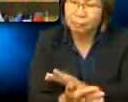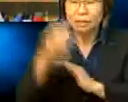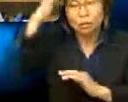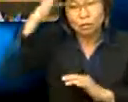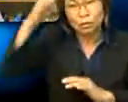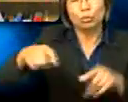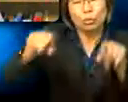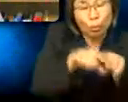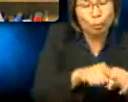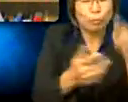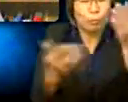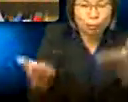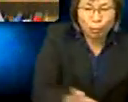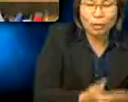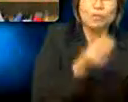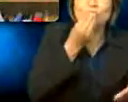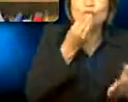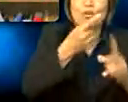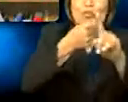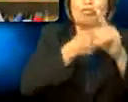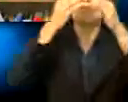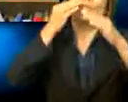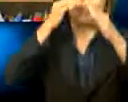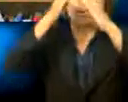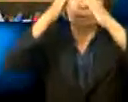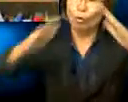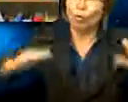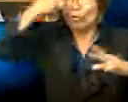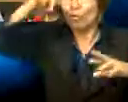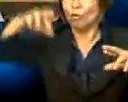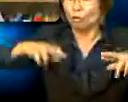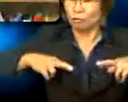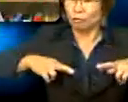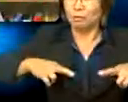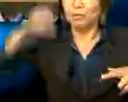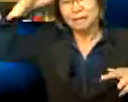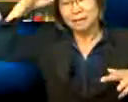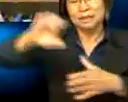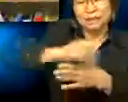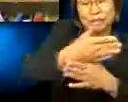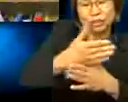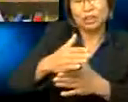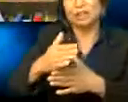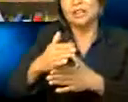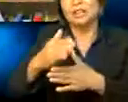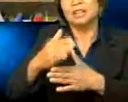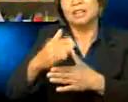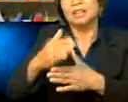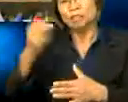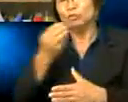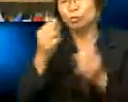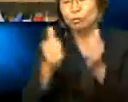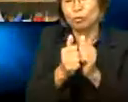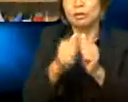also brings food from home for recess. He will share his food with the poor pupils who